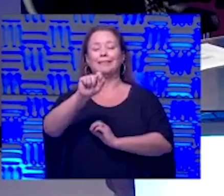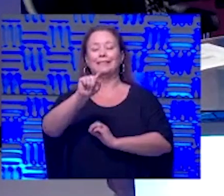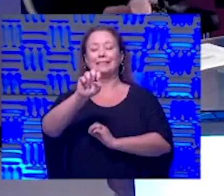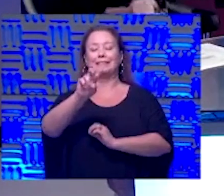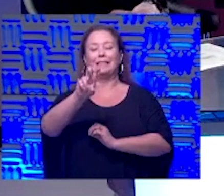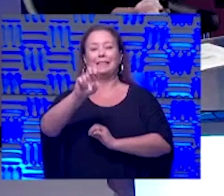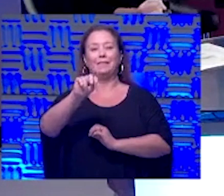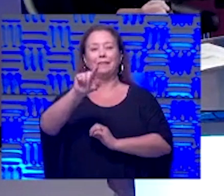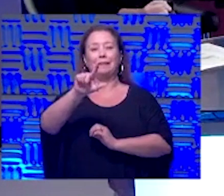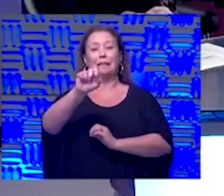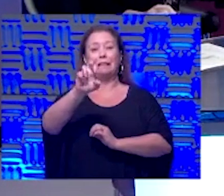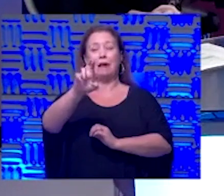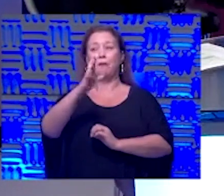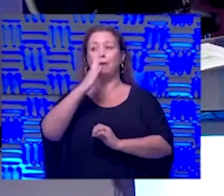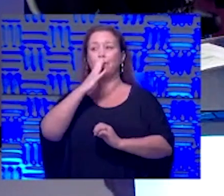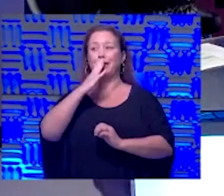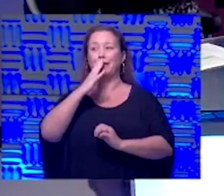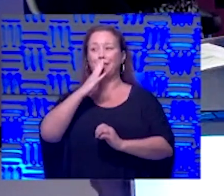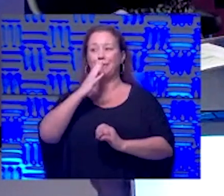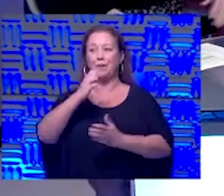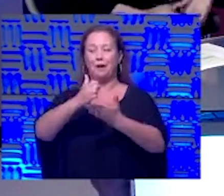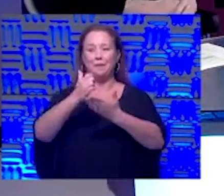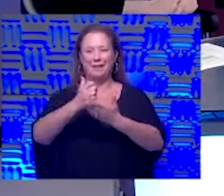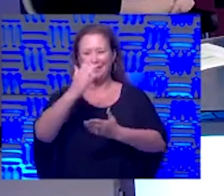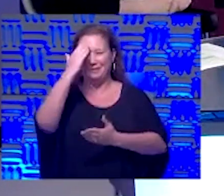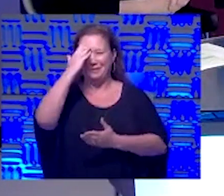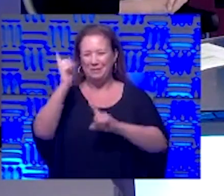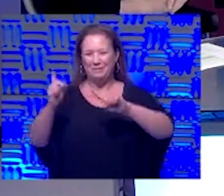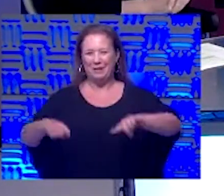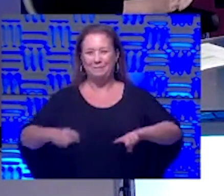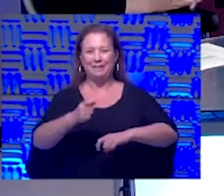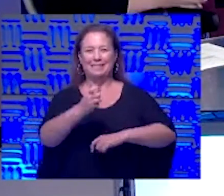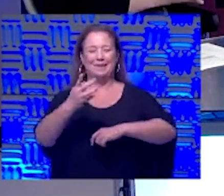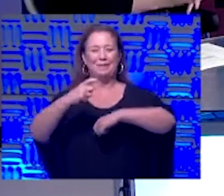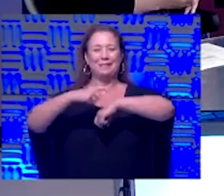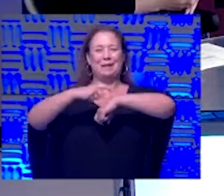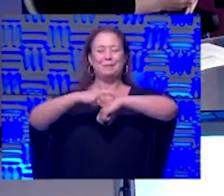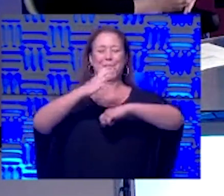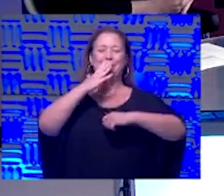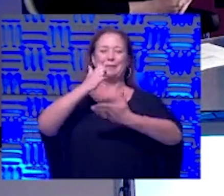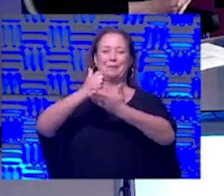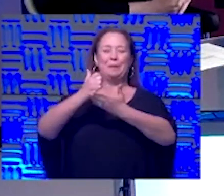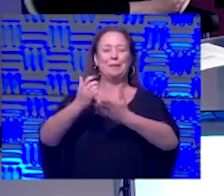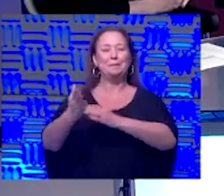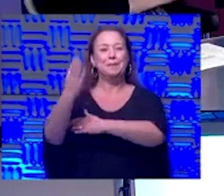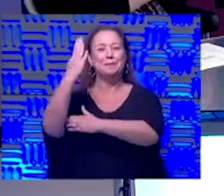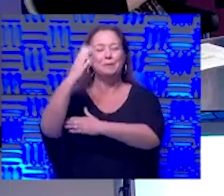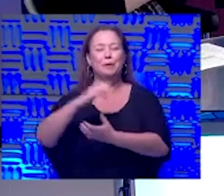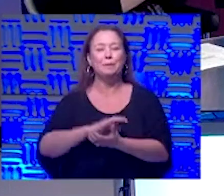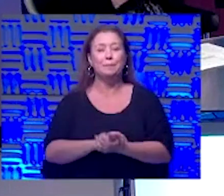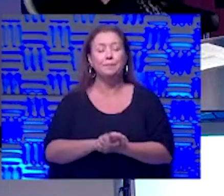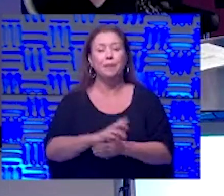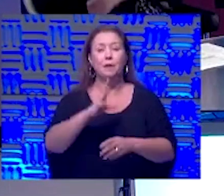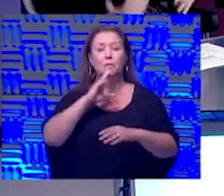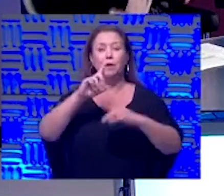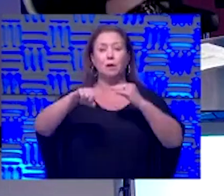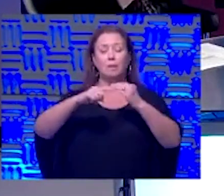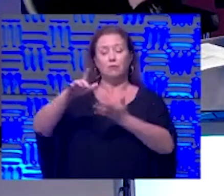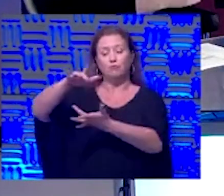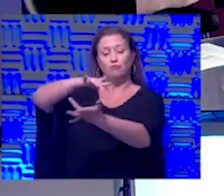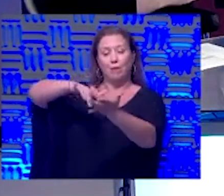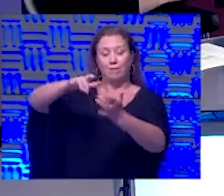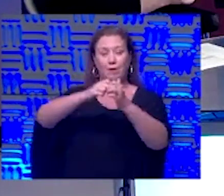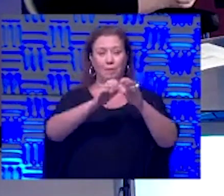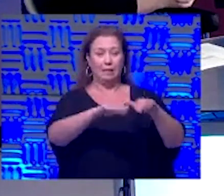so much kind of holding my hands a little bit today. You've done this a few times, so thanks for being with us. But I want to talk to you a little bit about, because we talk about traveling